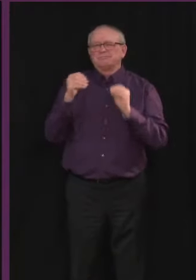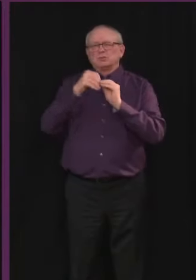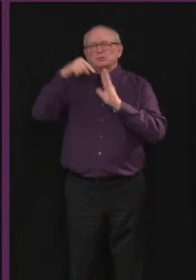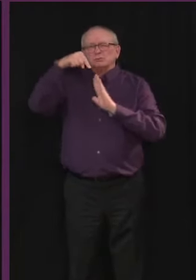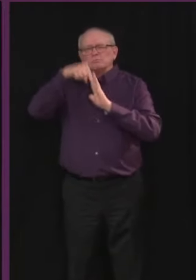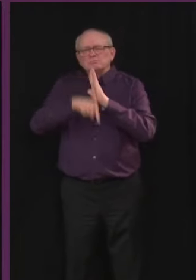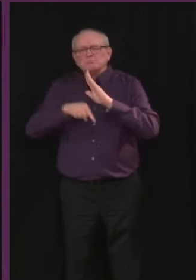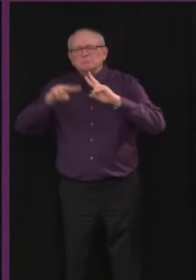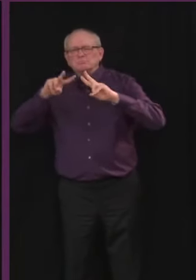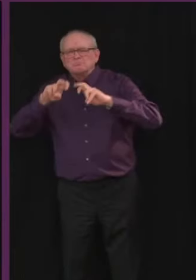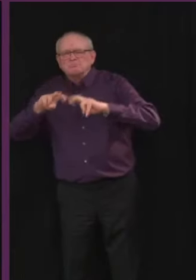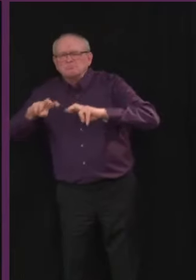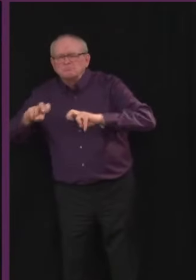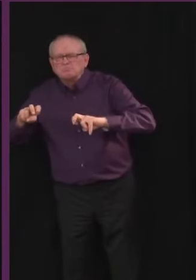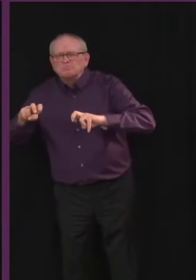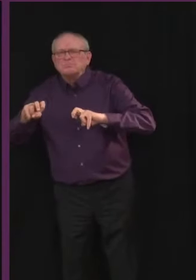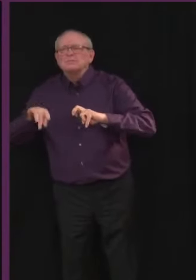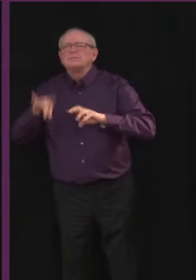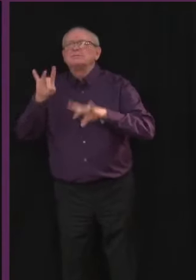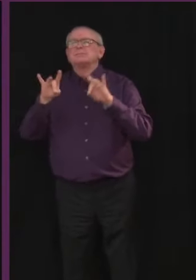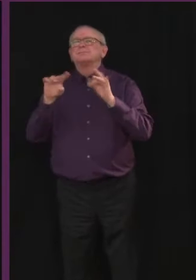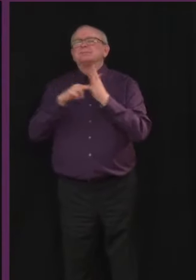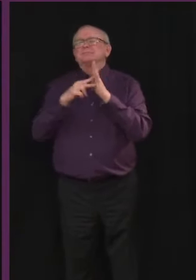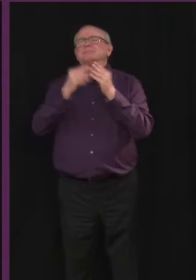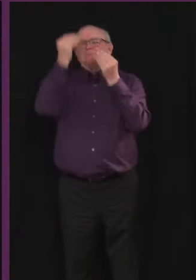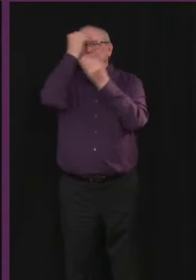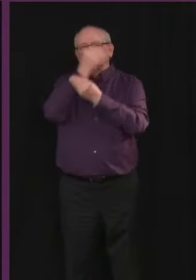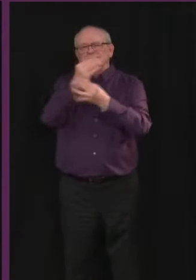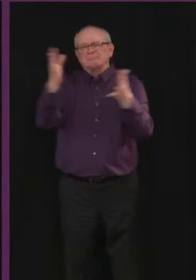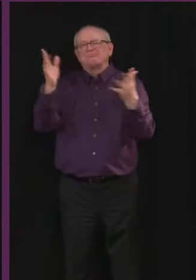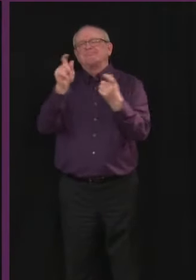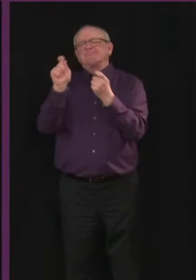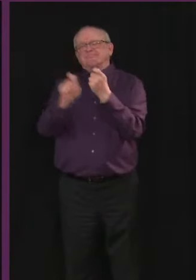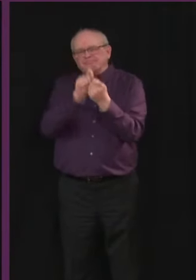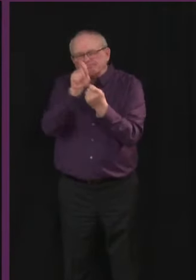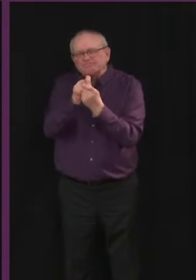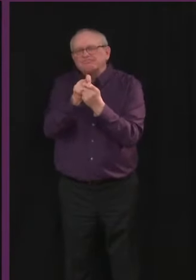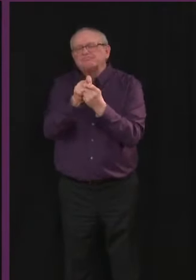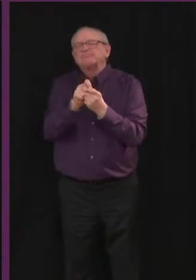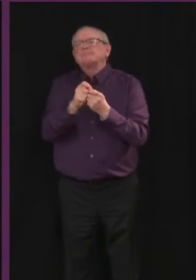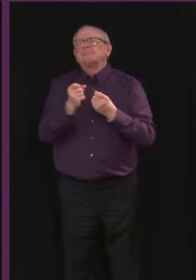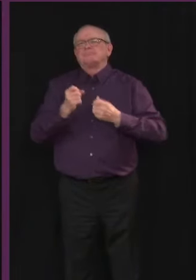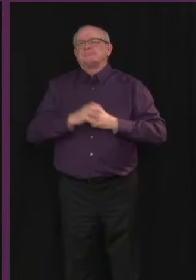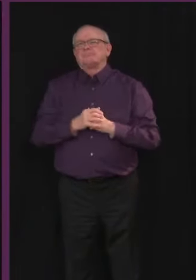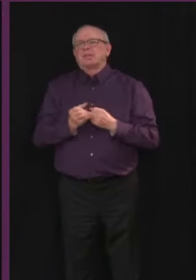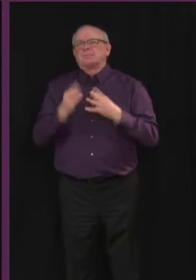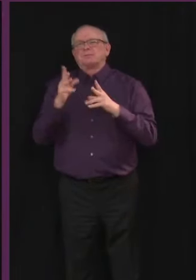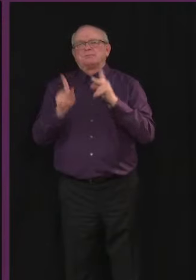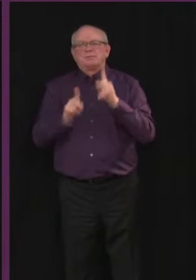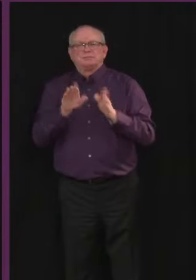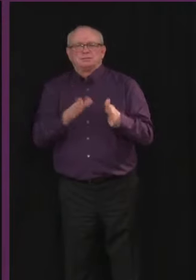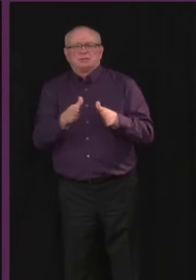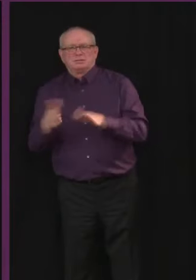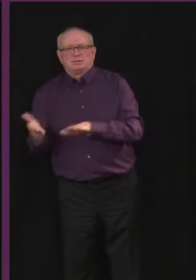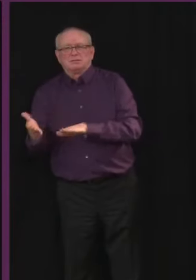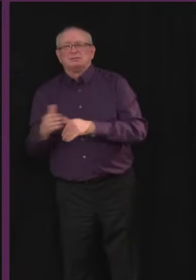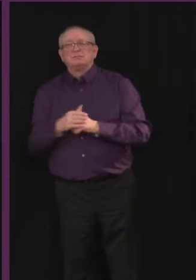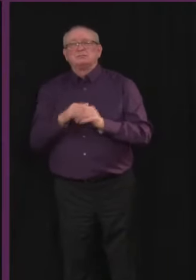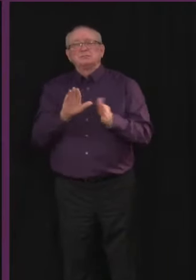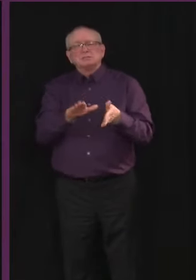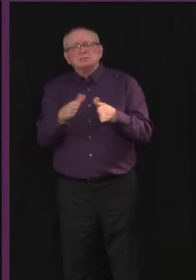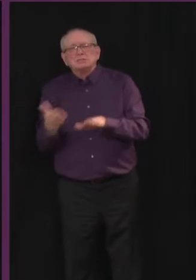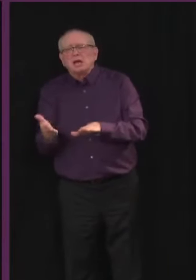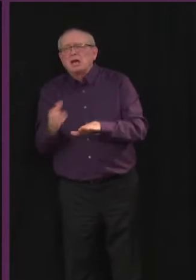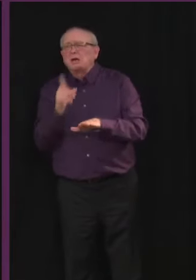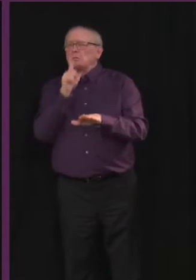possible. As always, we must remember that every death and every case is not merely a number, but a fellow Albertan who